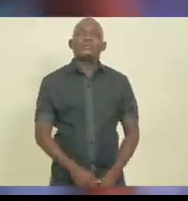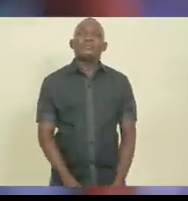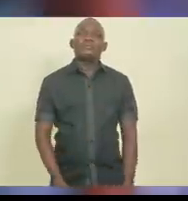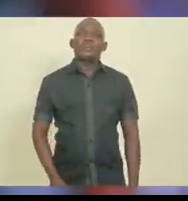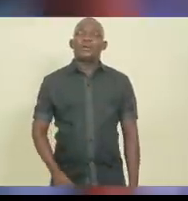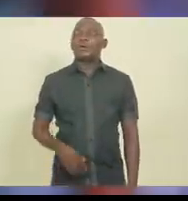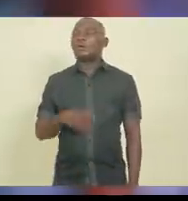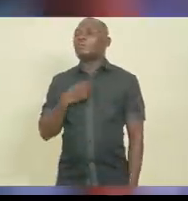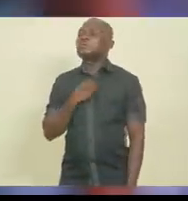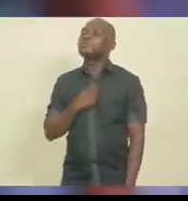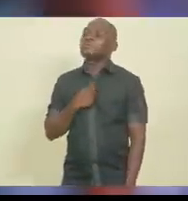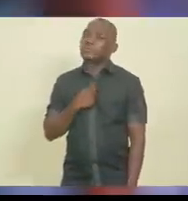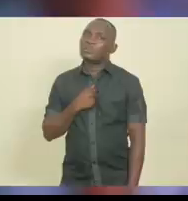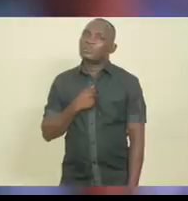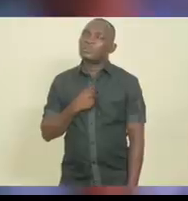I'm sorry,